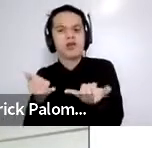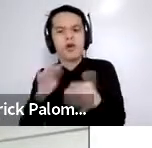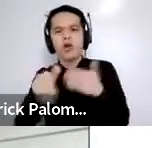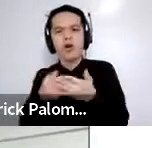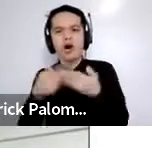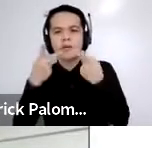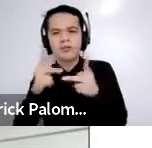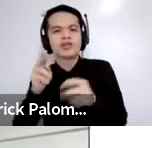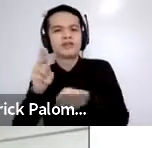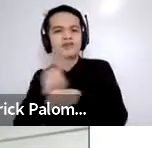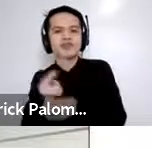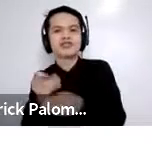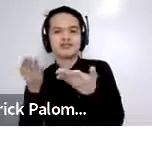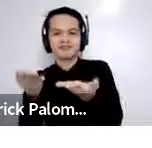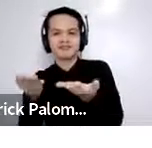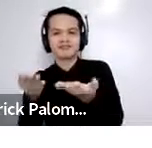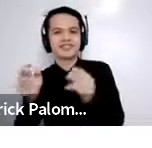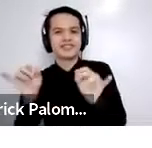questions.